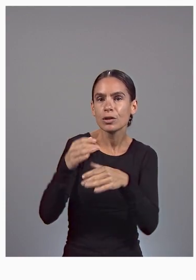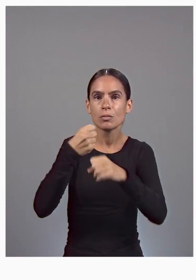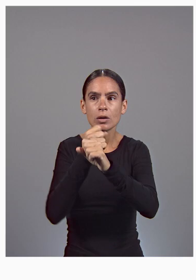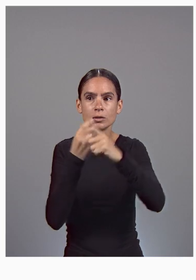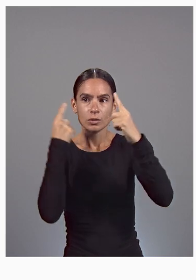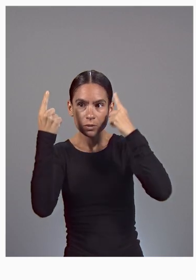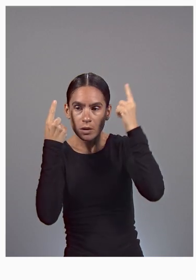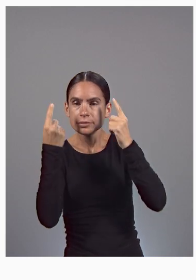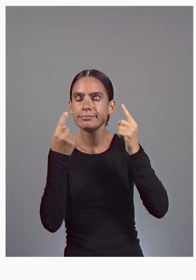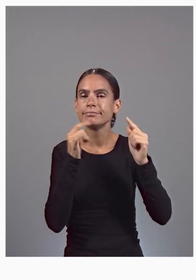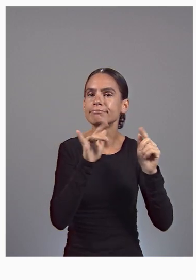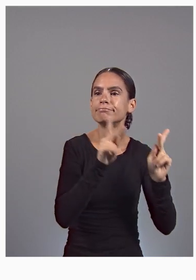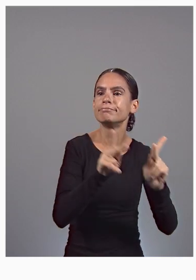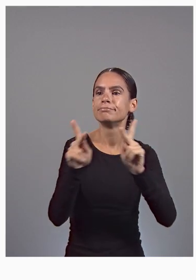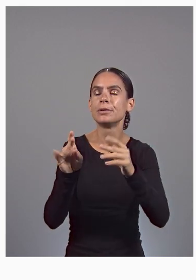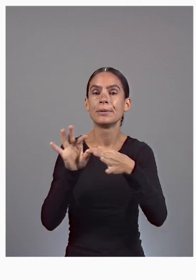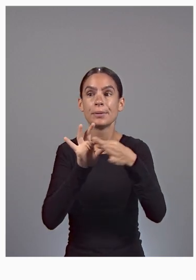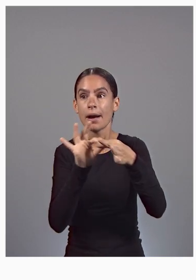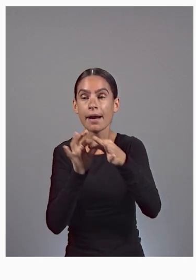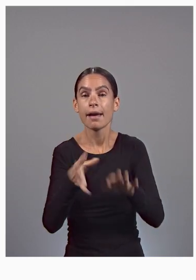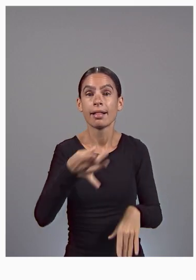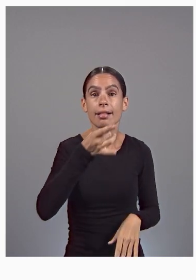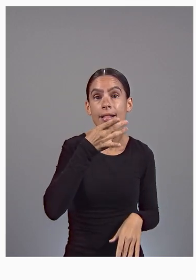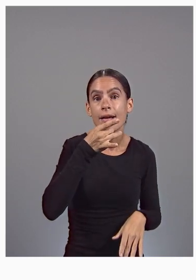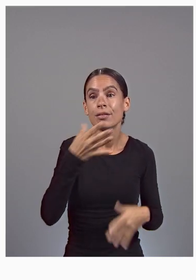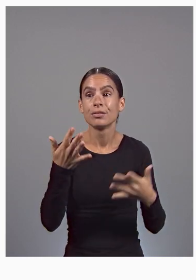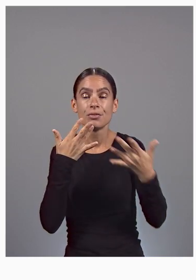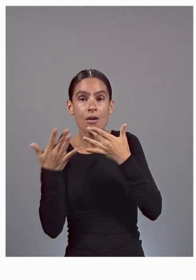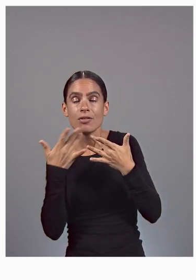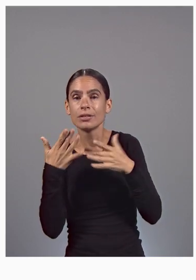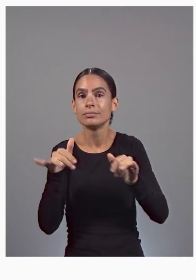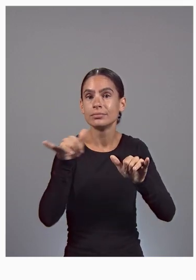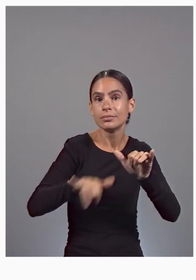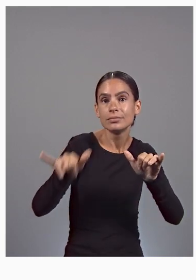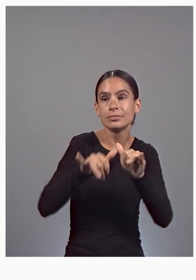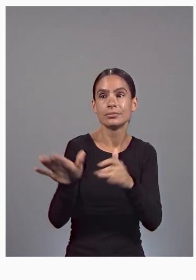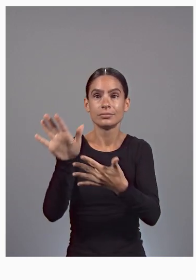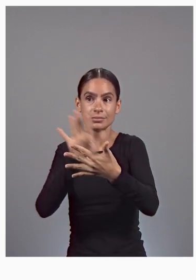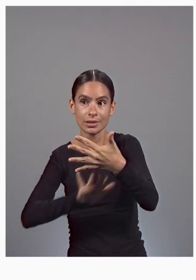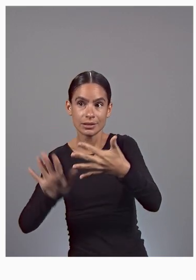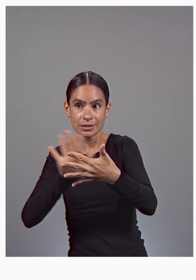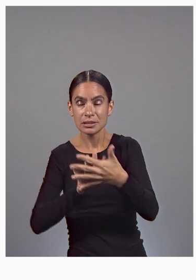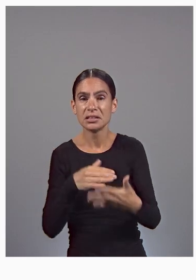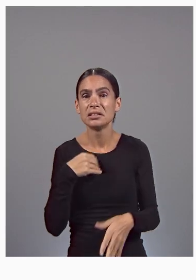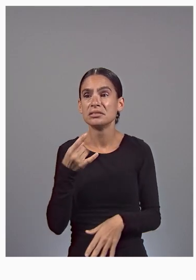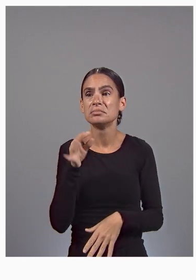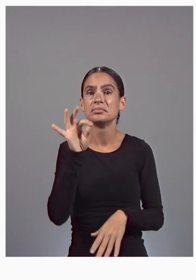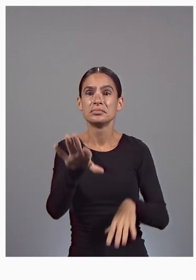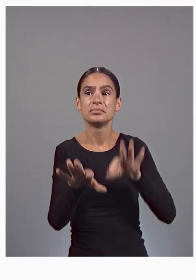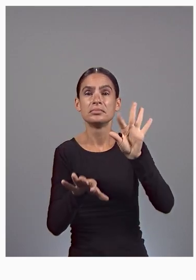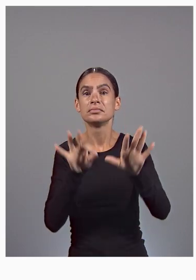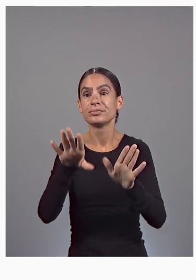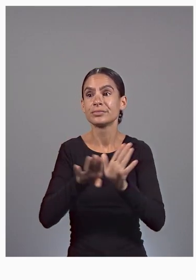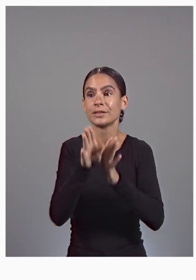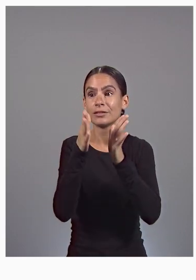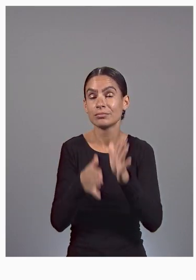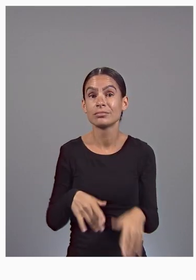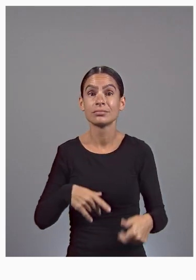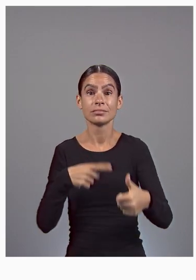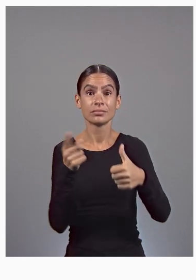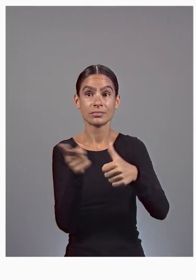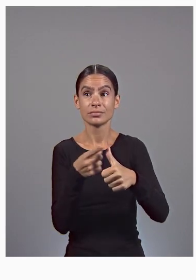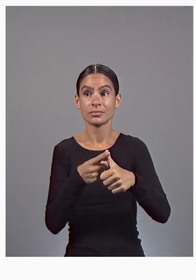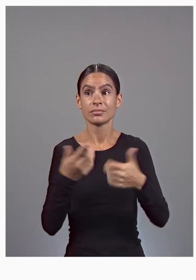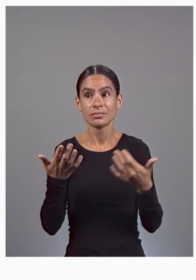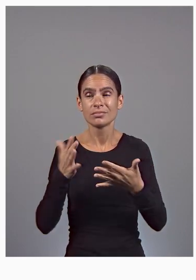color, space, and patterns. And here are some tips for developers. Number 1, design with simplicity